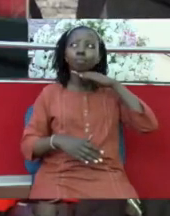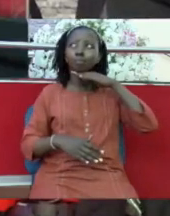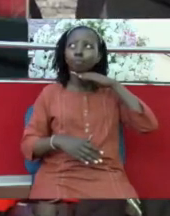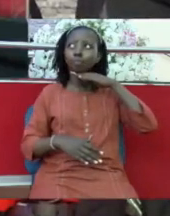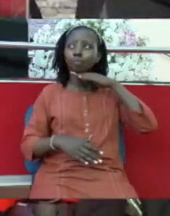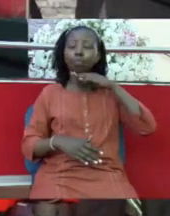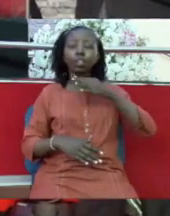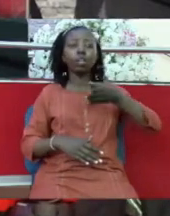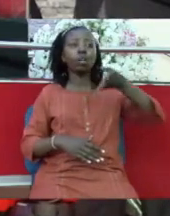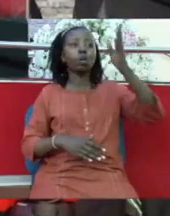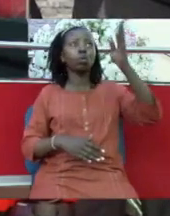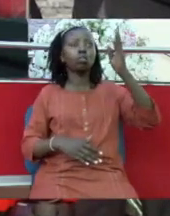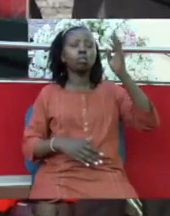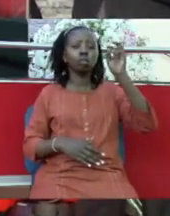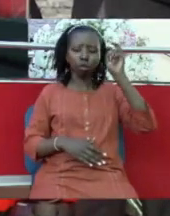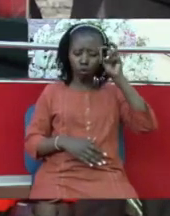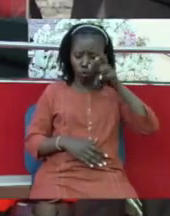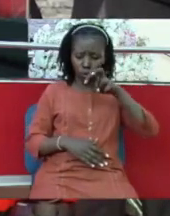God looking at us,